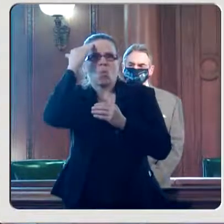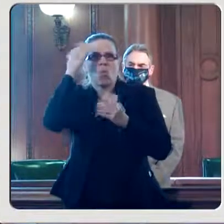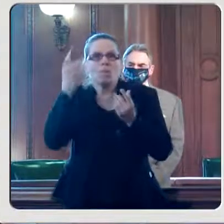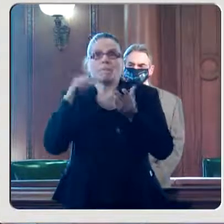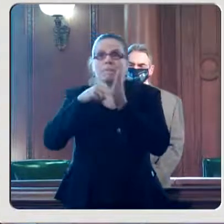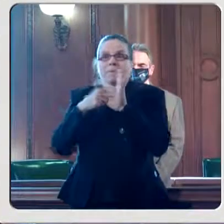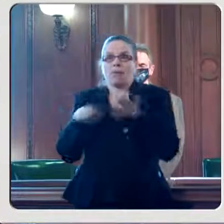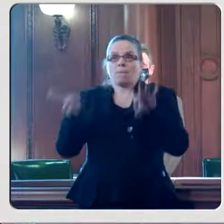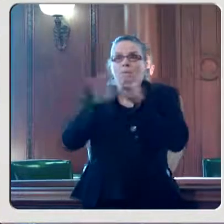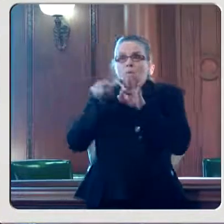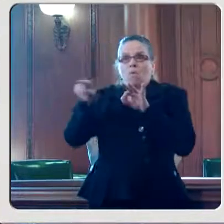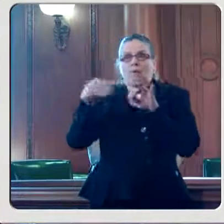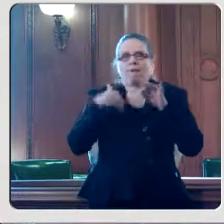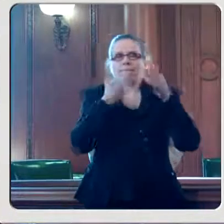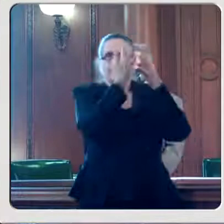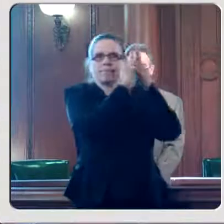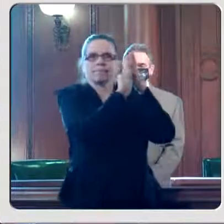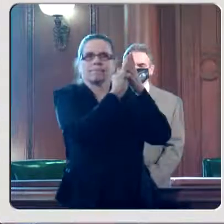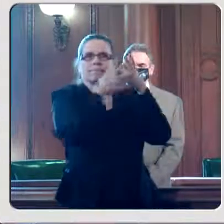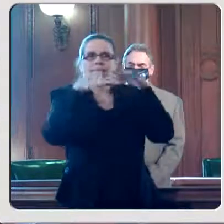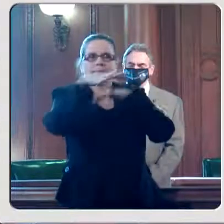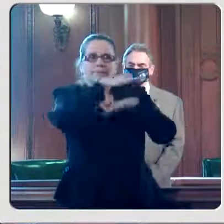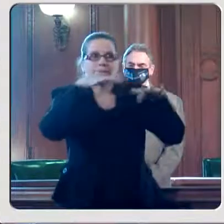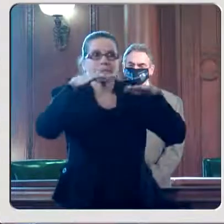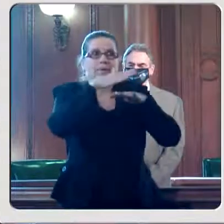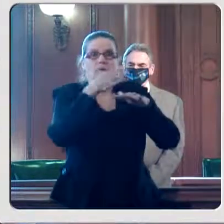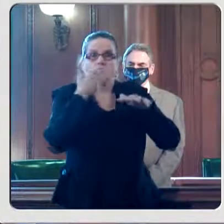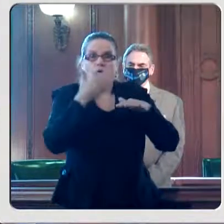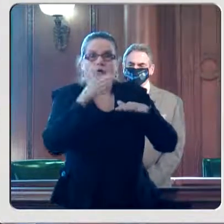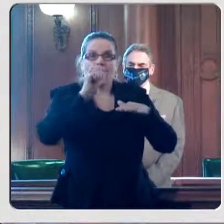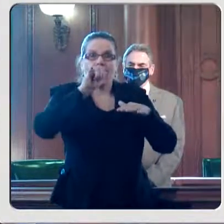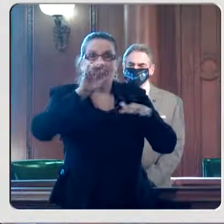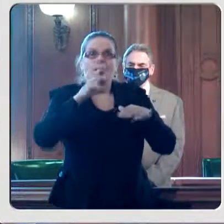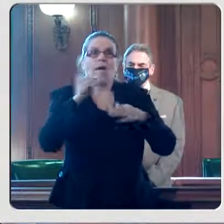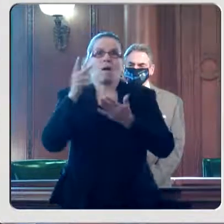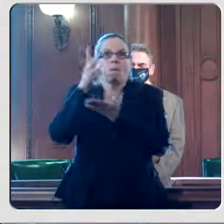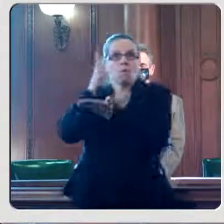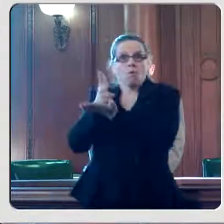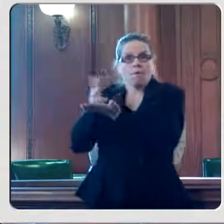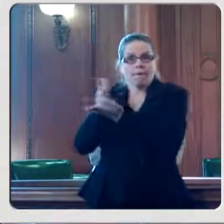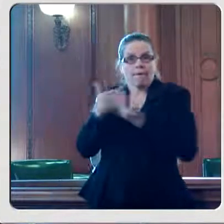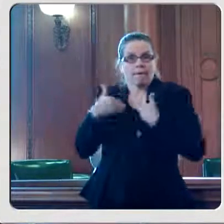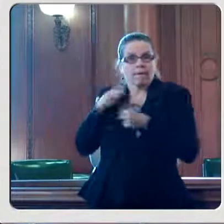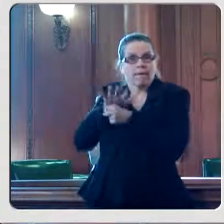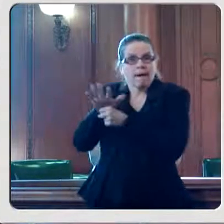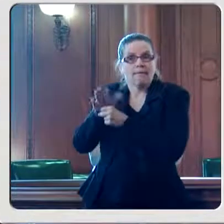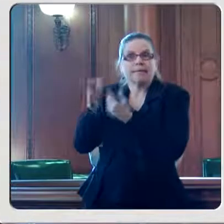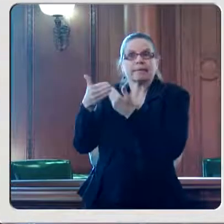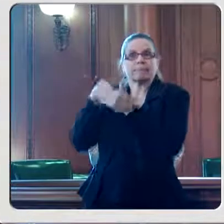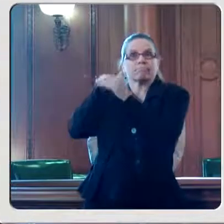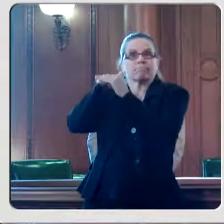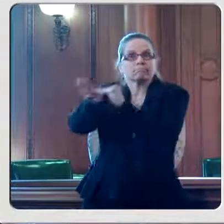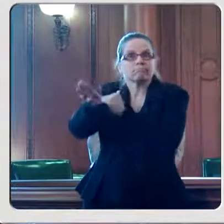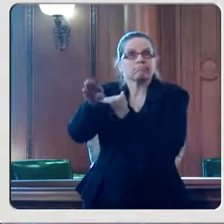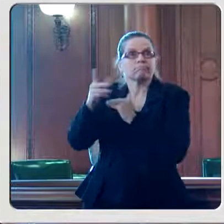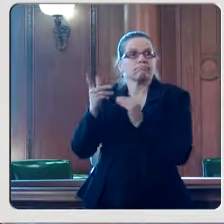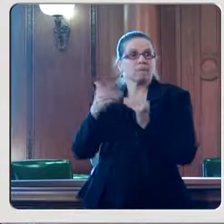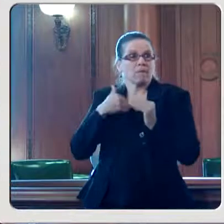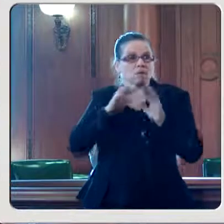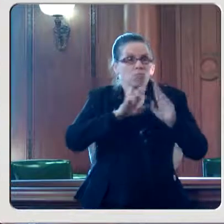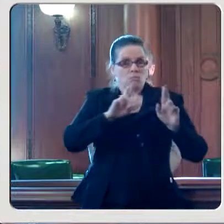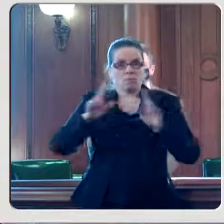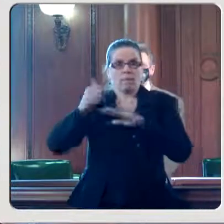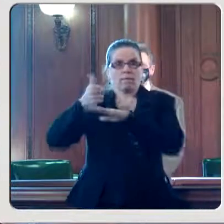well as parking and access to those buildings. So I'm grateful to Patrick Sullivan and Mayor